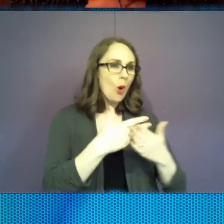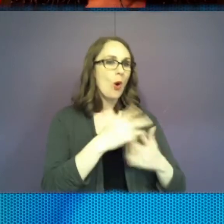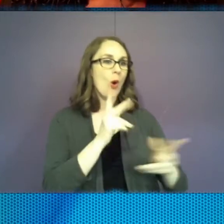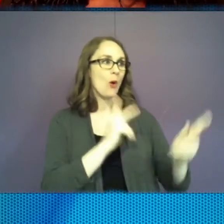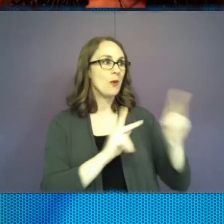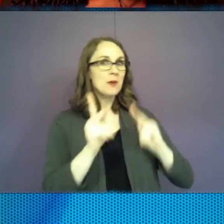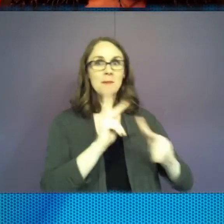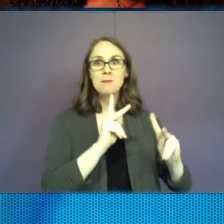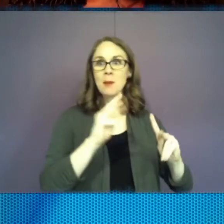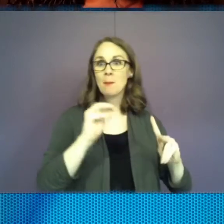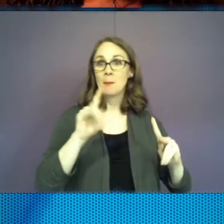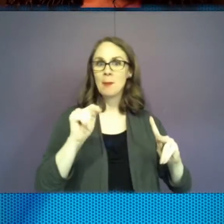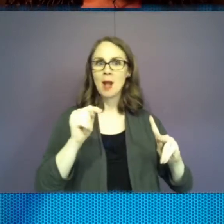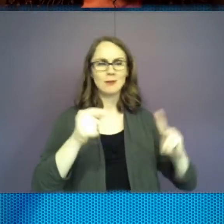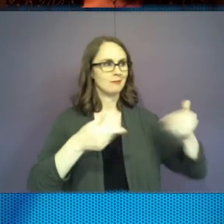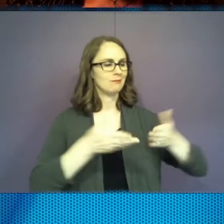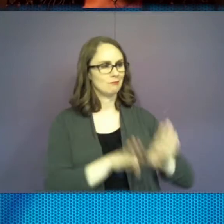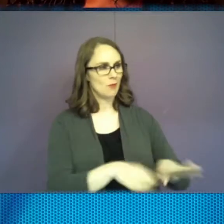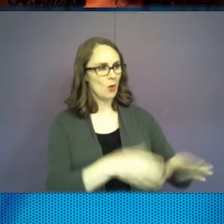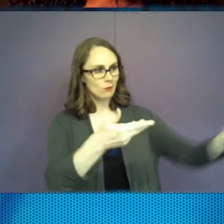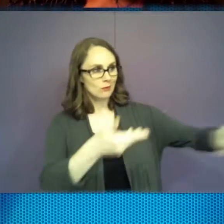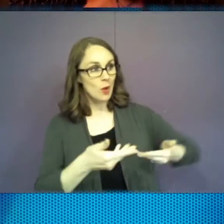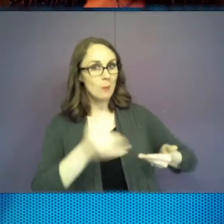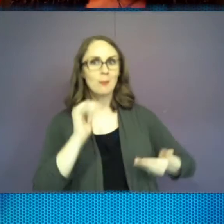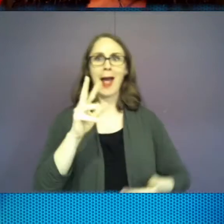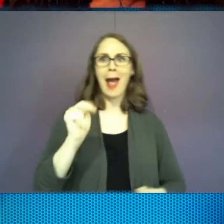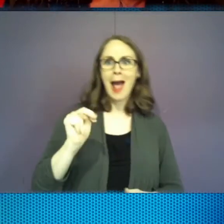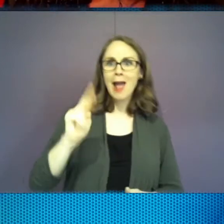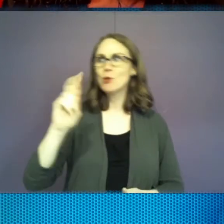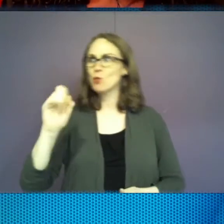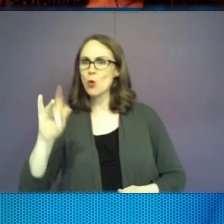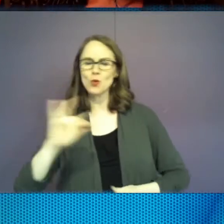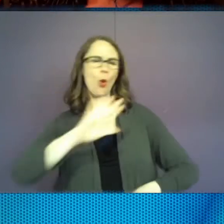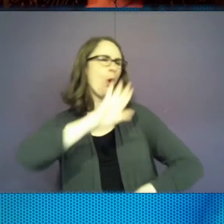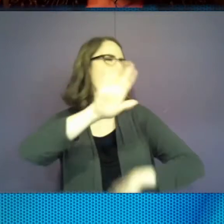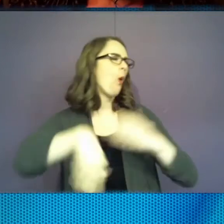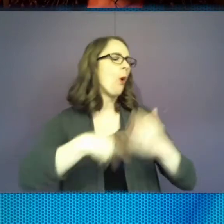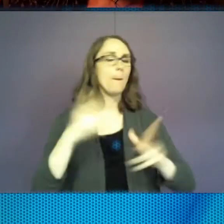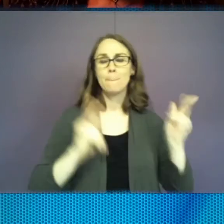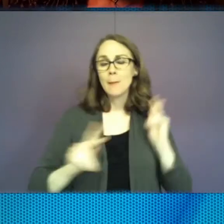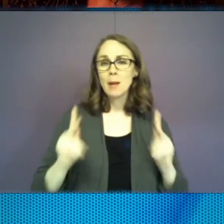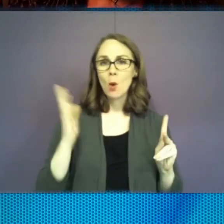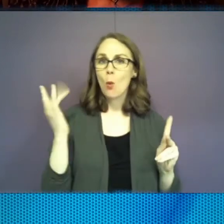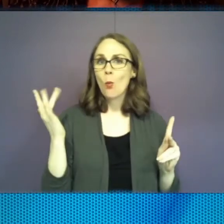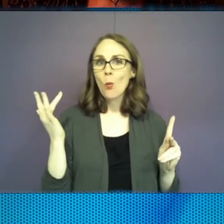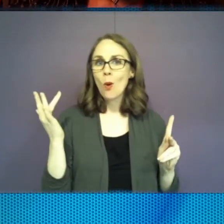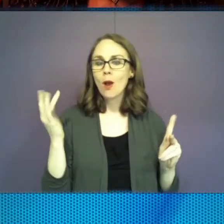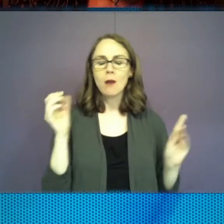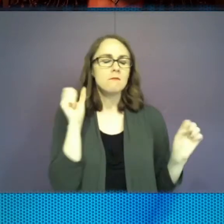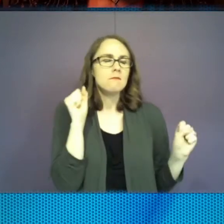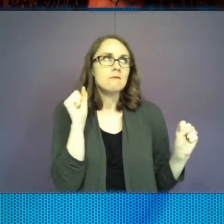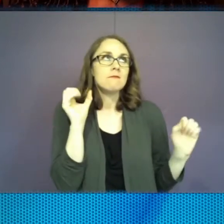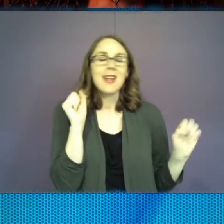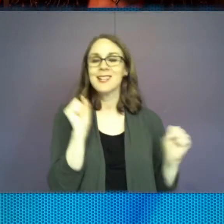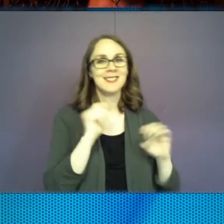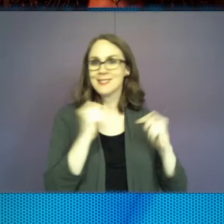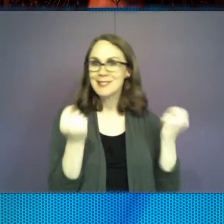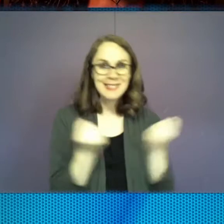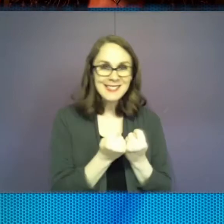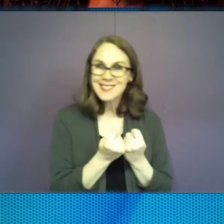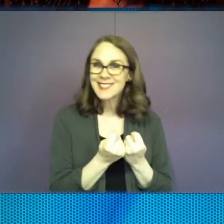Theater open the door not only for Ivan, Rosanna, for all people, because it's just an amazing team that's